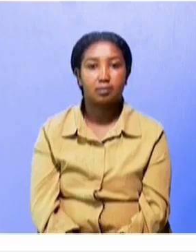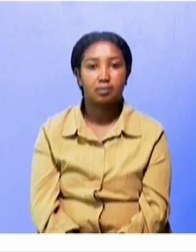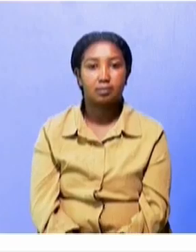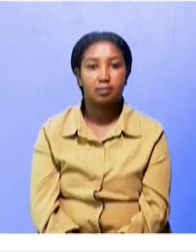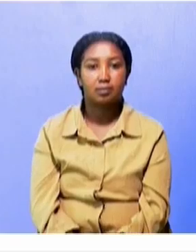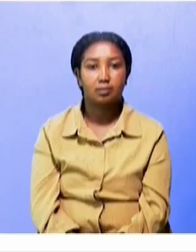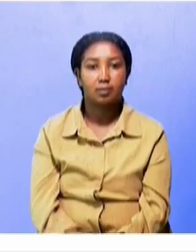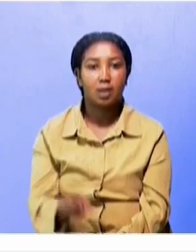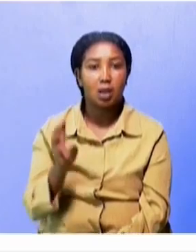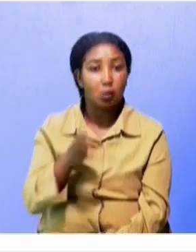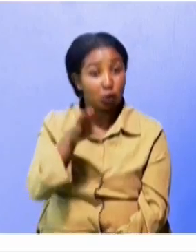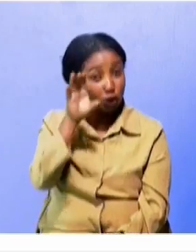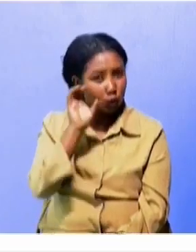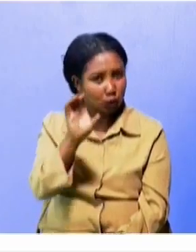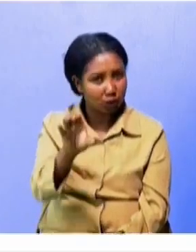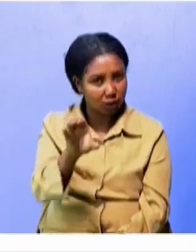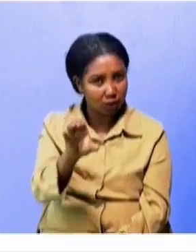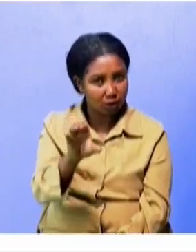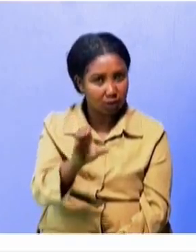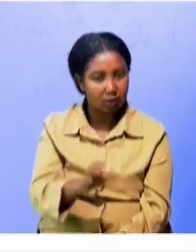We should,